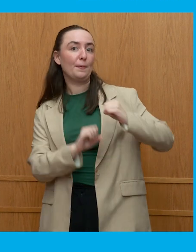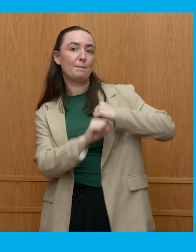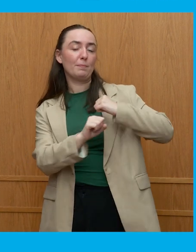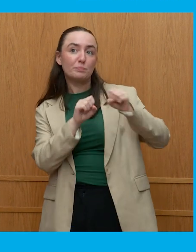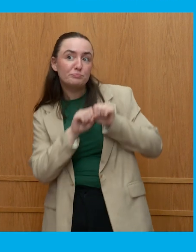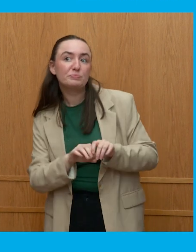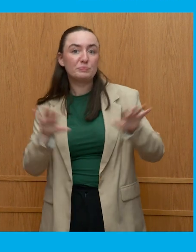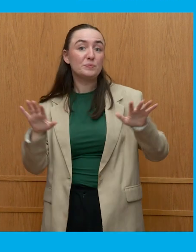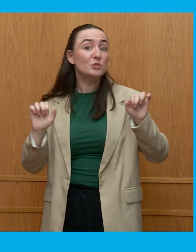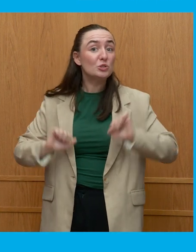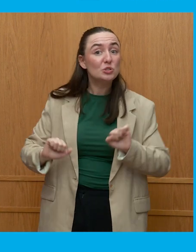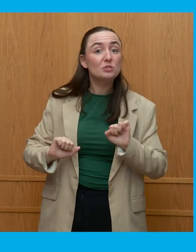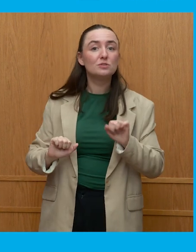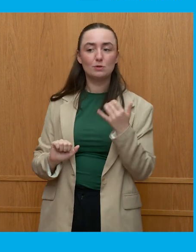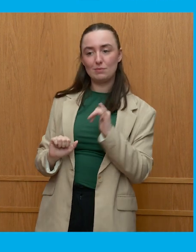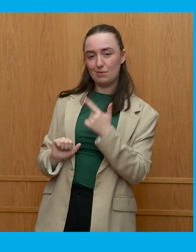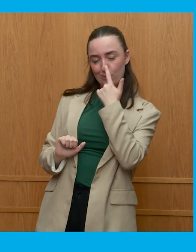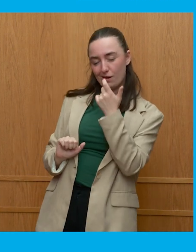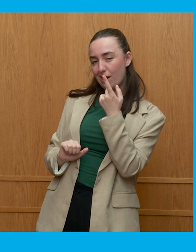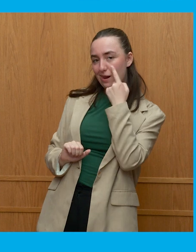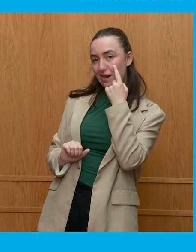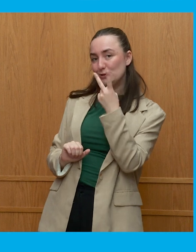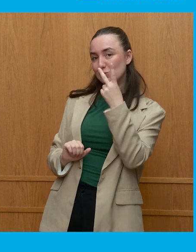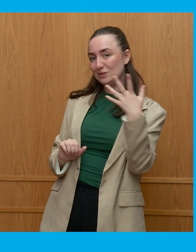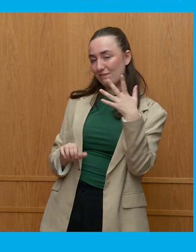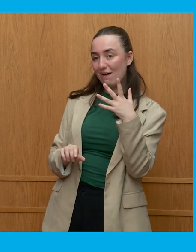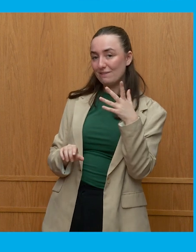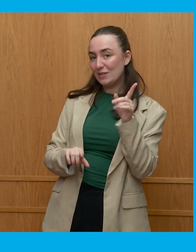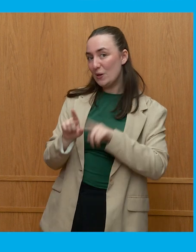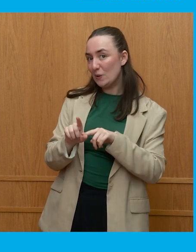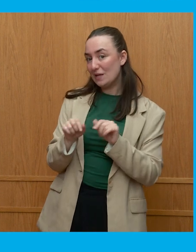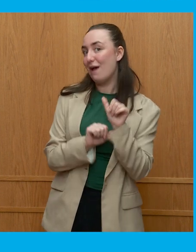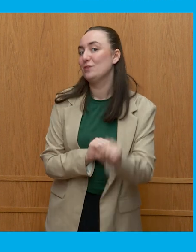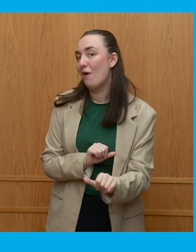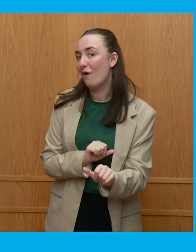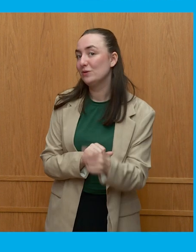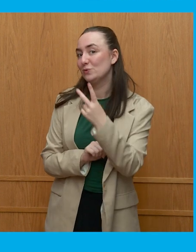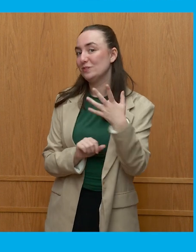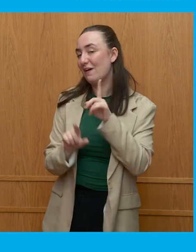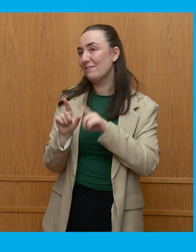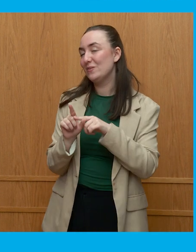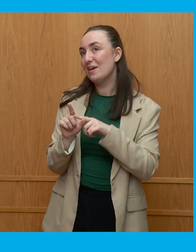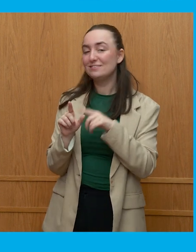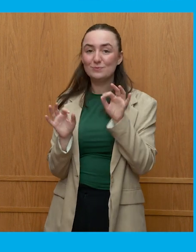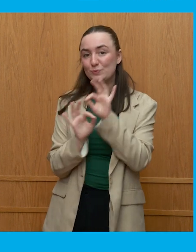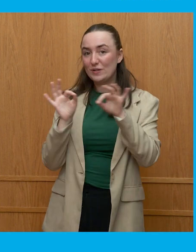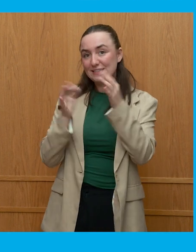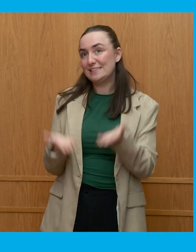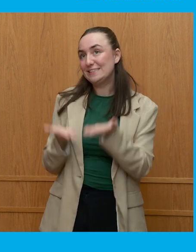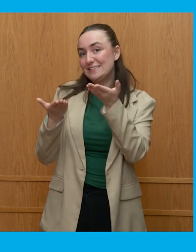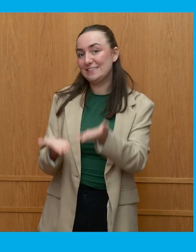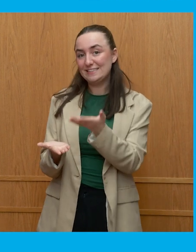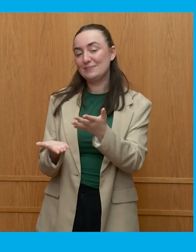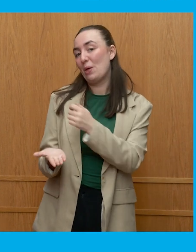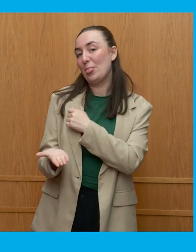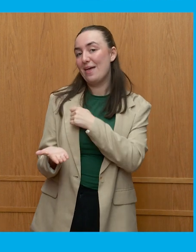be... Exactly. 25 years birthday present for the... 21's a good year. 21 is